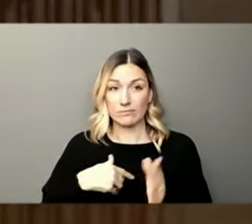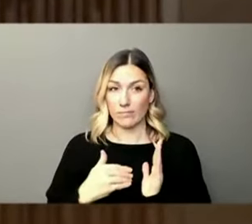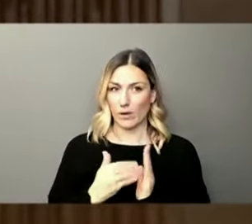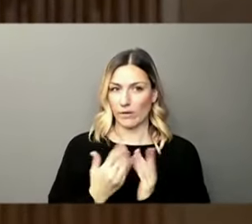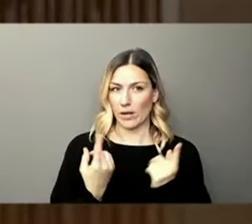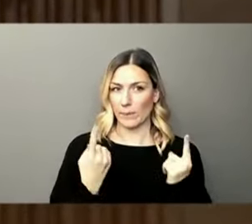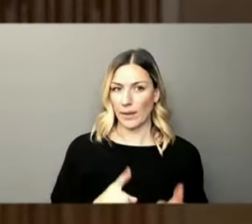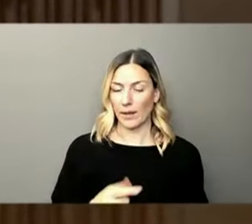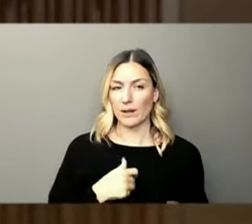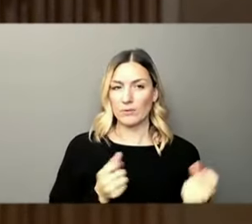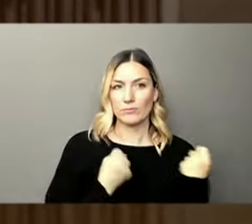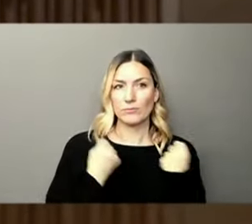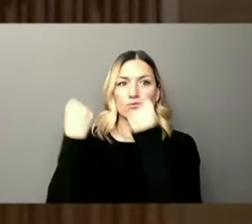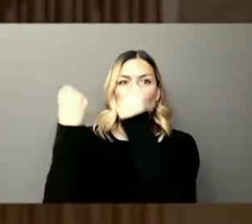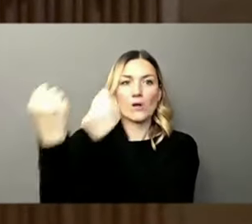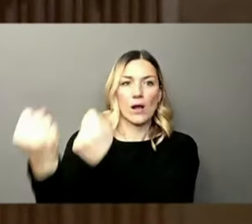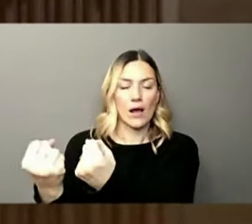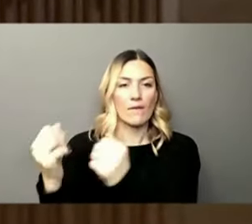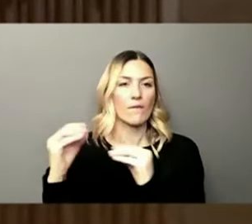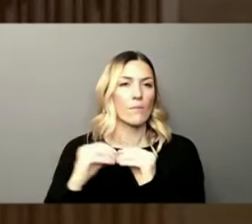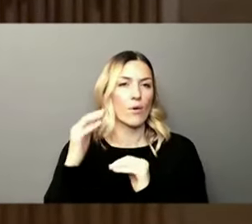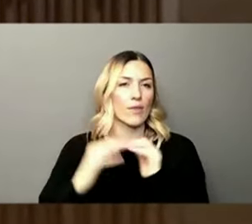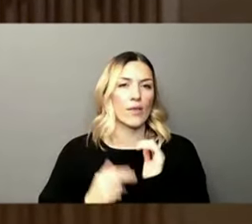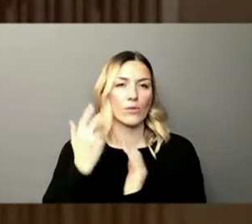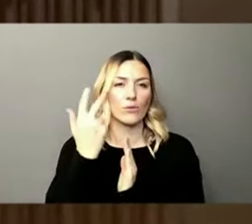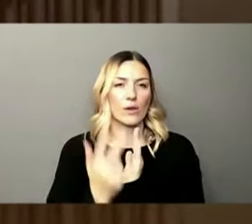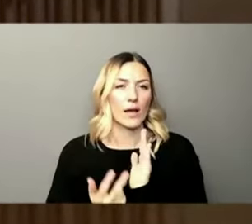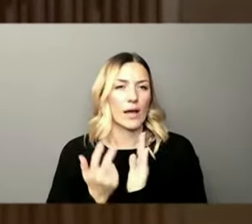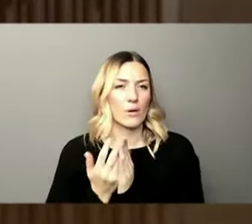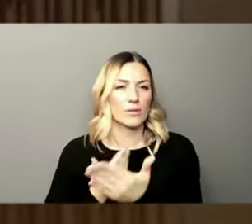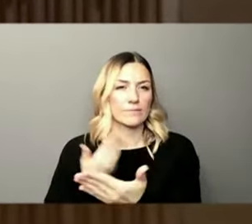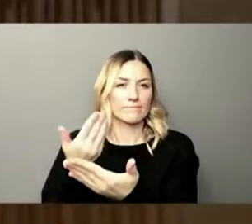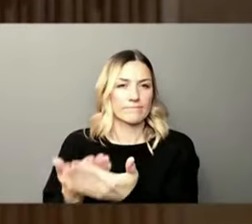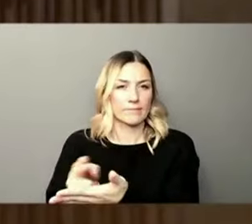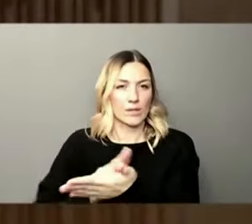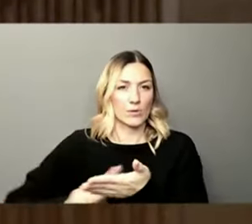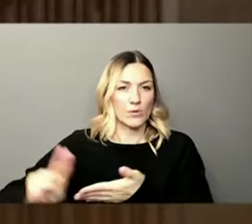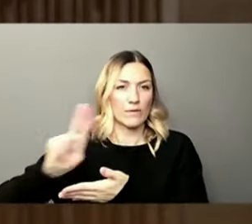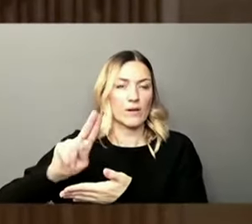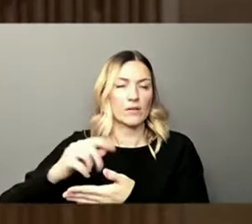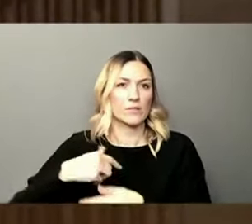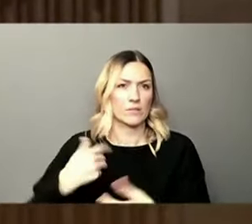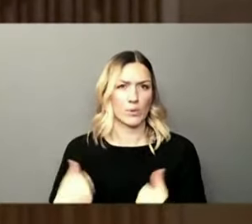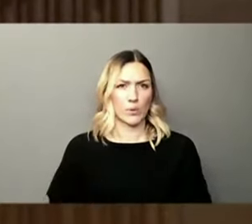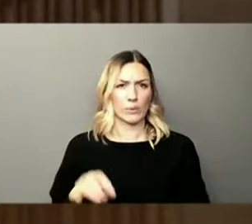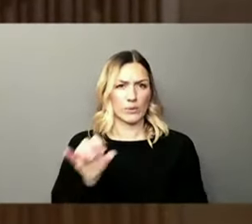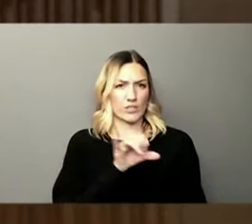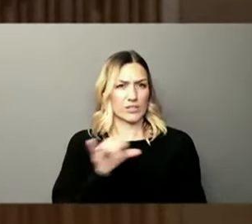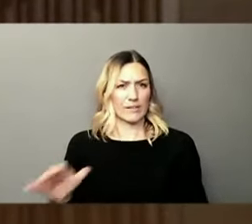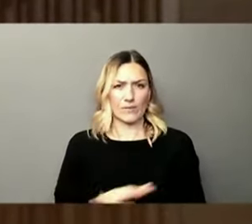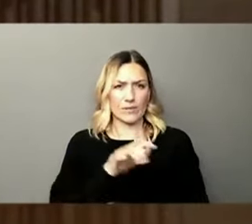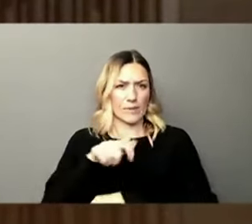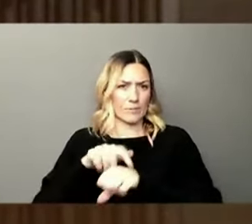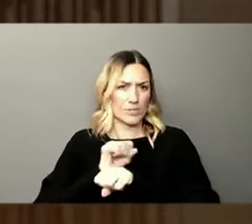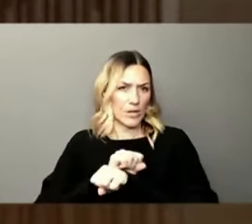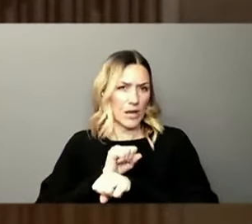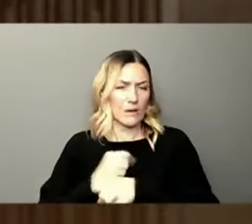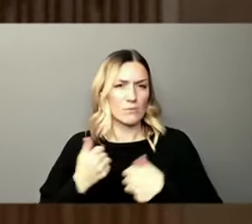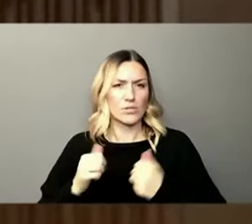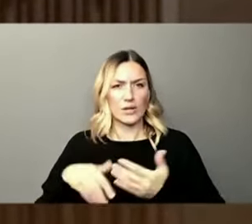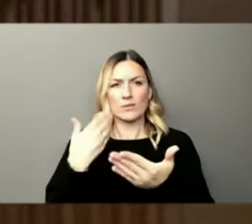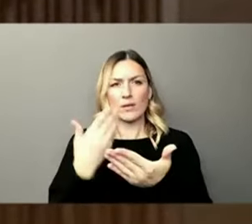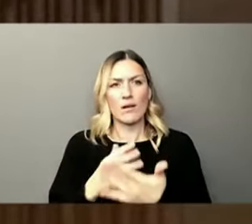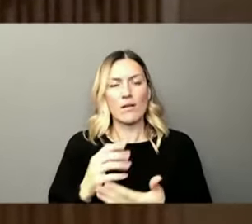had to drive over 3 hours to go to the university to see a specialist. So it was like a full-time job getting her to all the appointments and